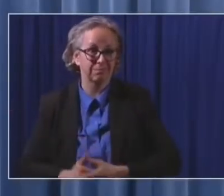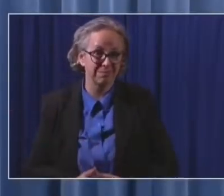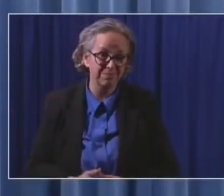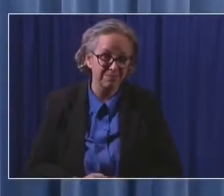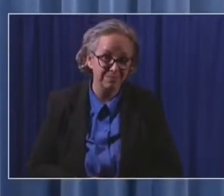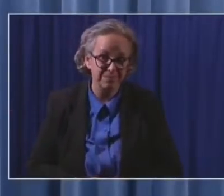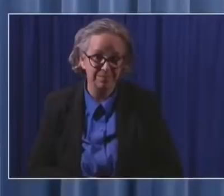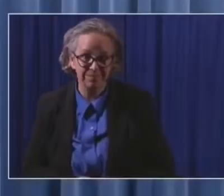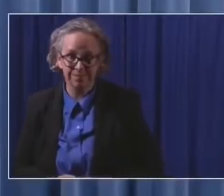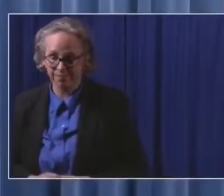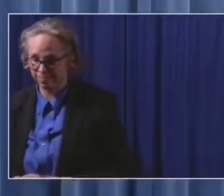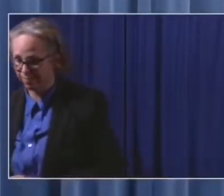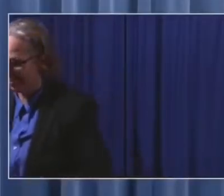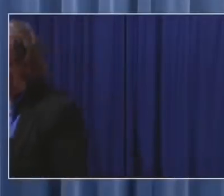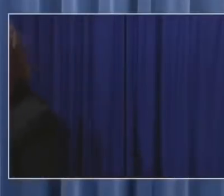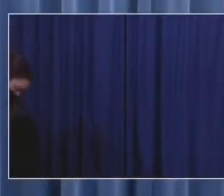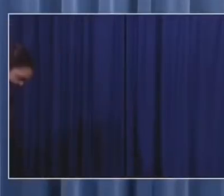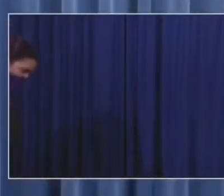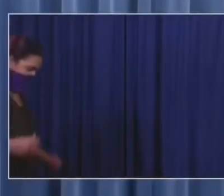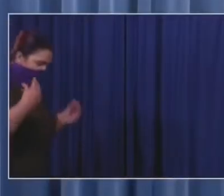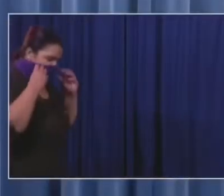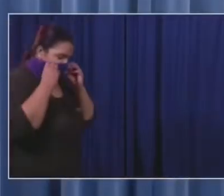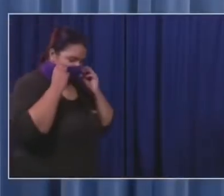So they're very much wanted.